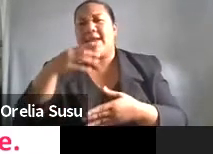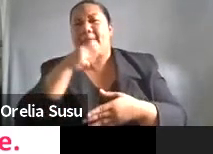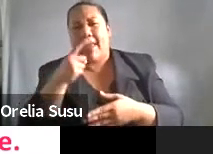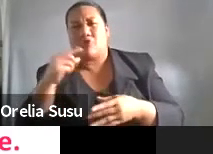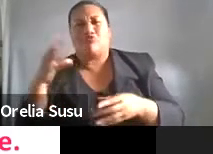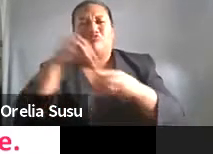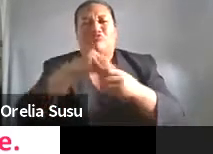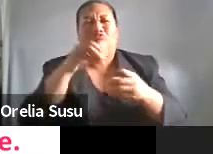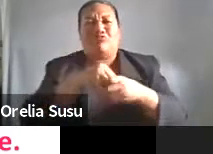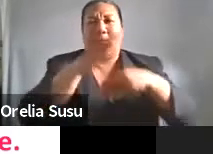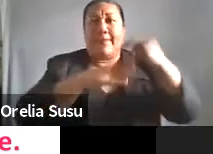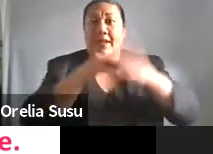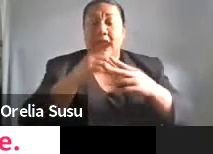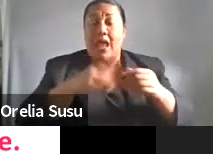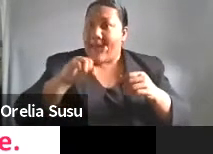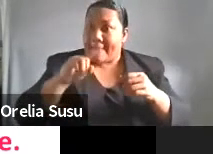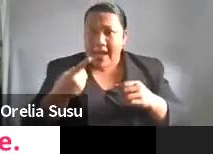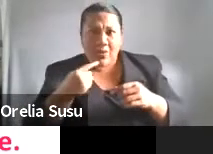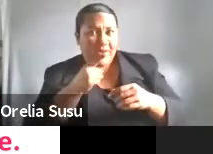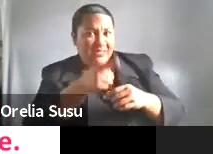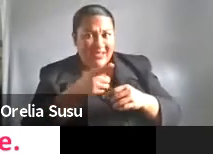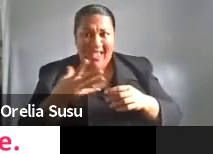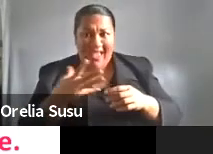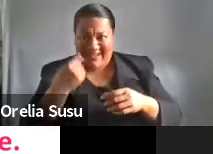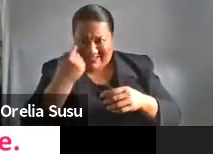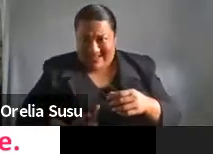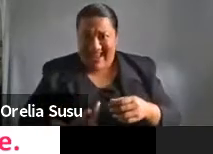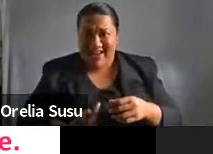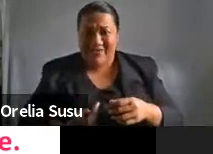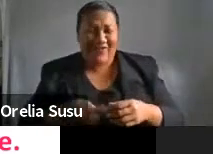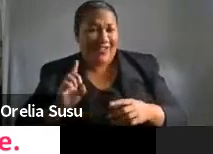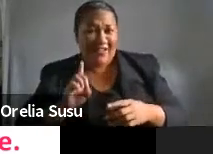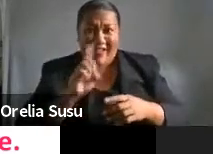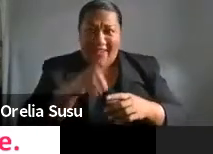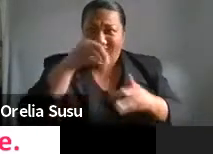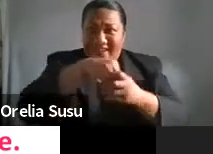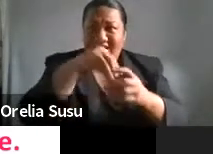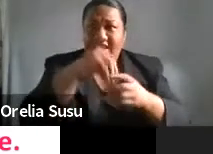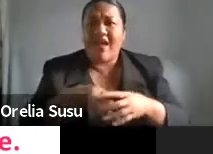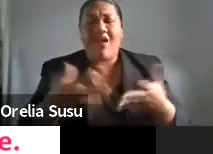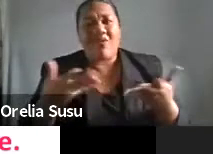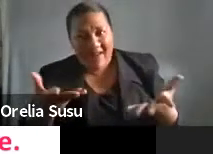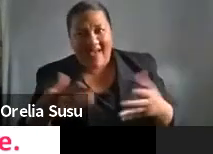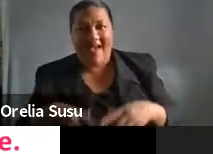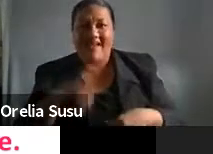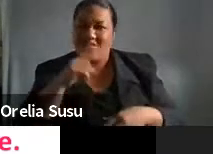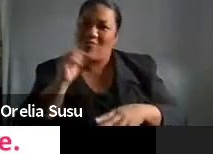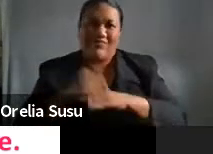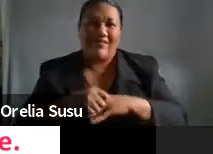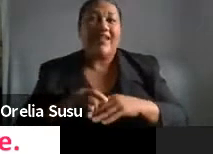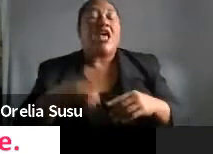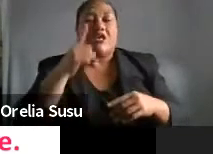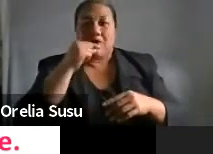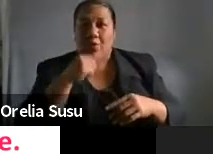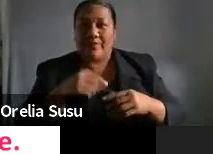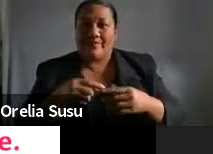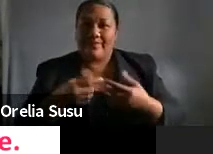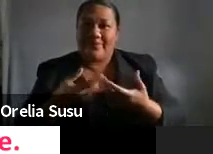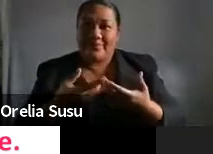done in a very remote in a maritime village, then I'm sure there's a chance for us to also